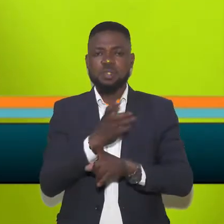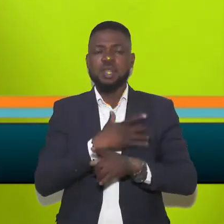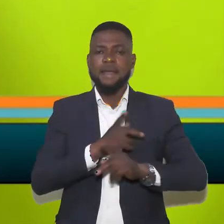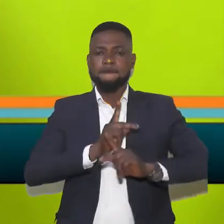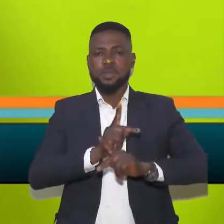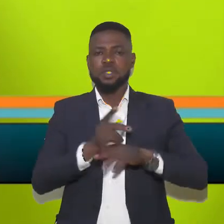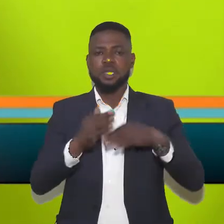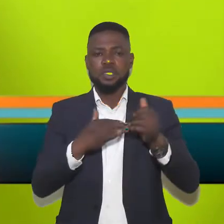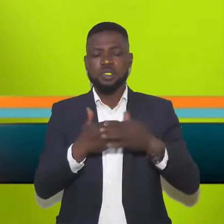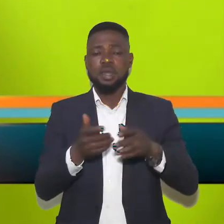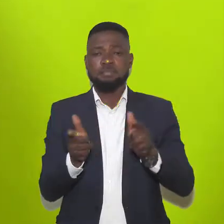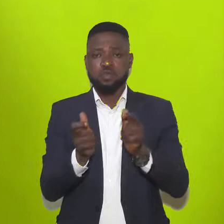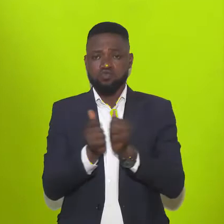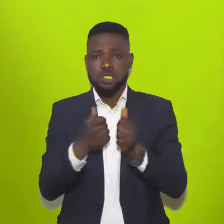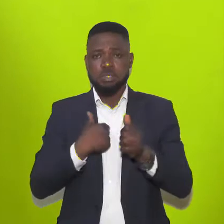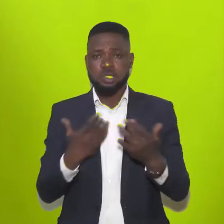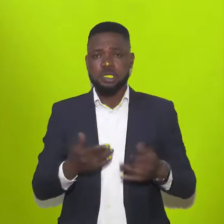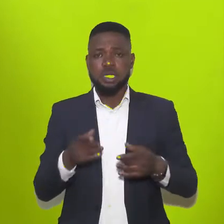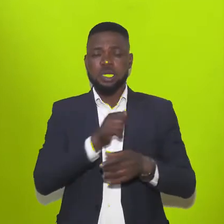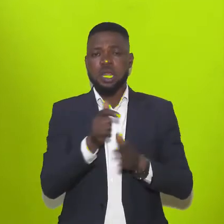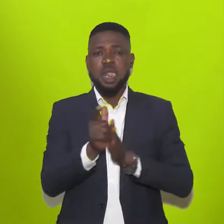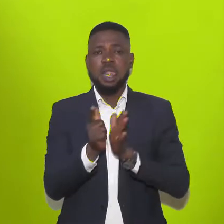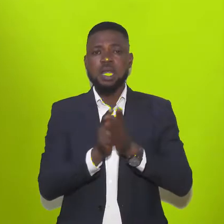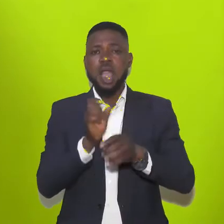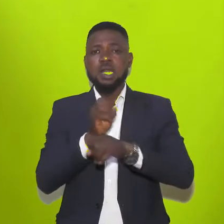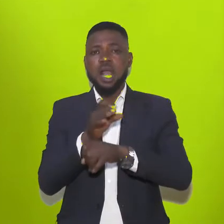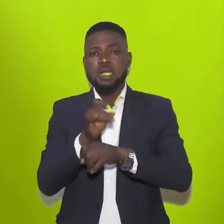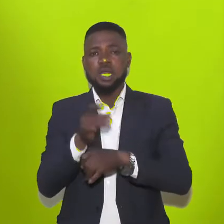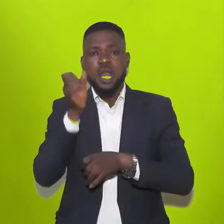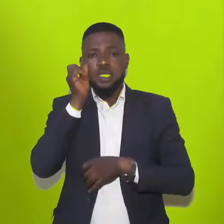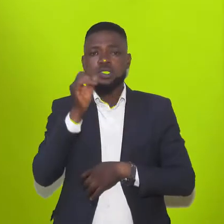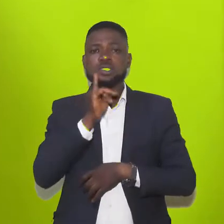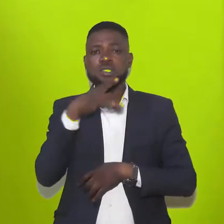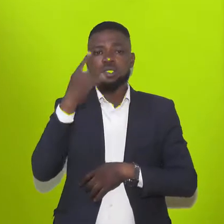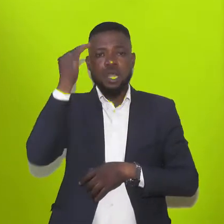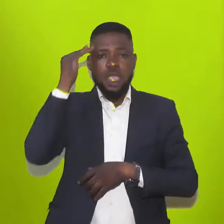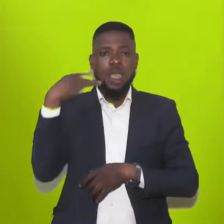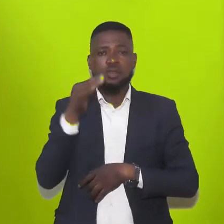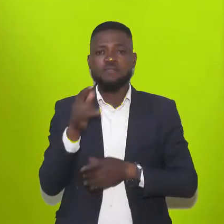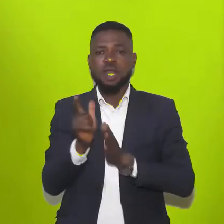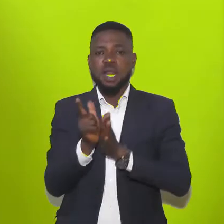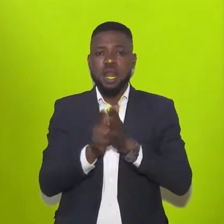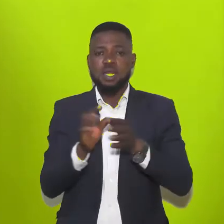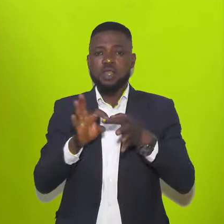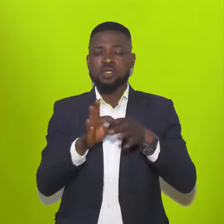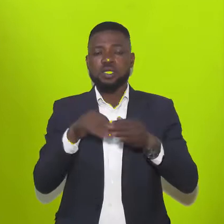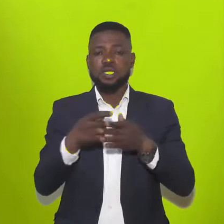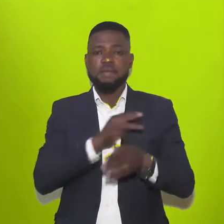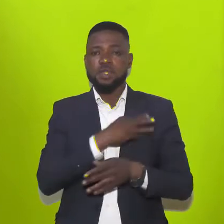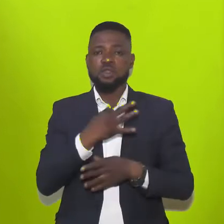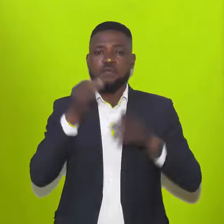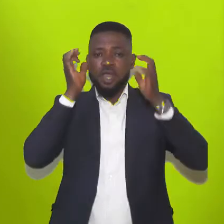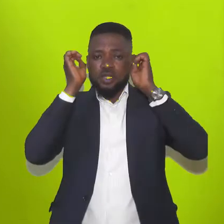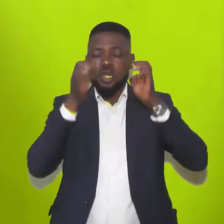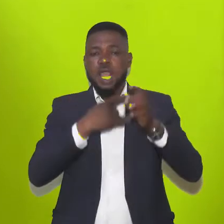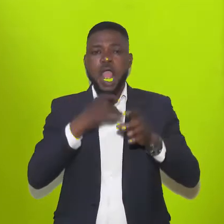issues. And with me today in the studio, we have a legal counsel. She's the head of the legal unit in the Lagos State Ministry of